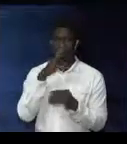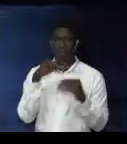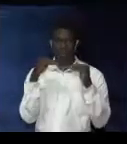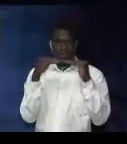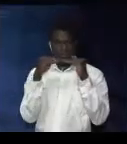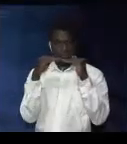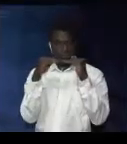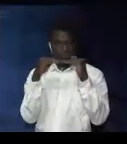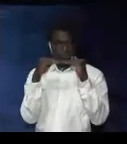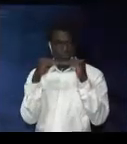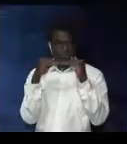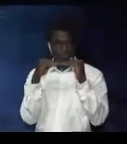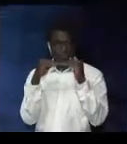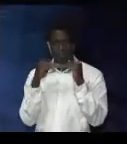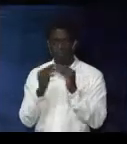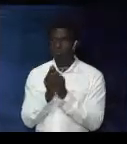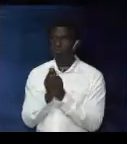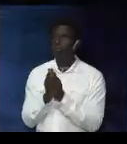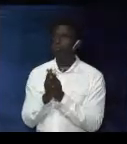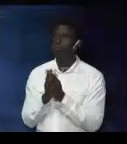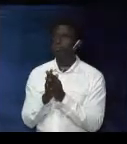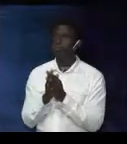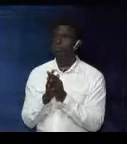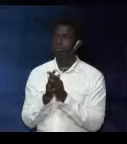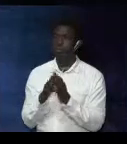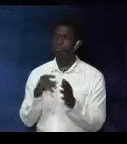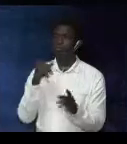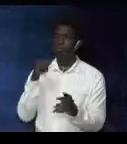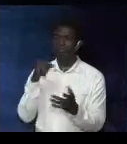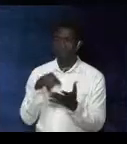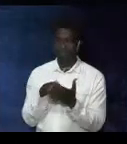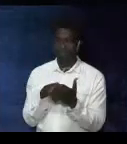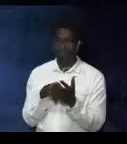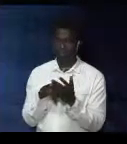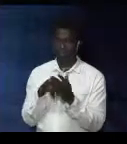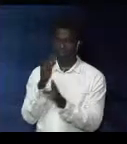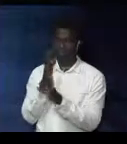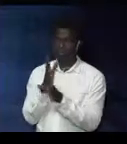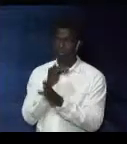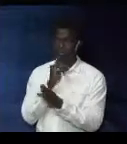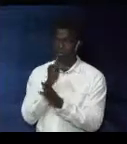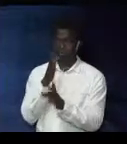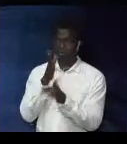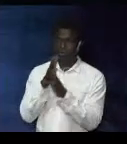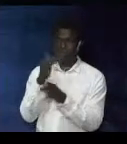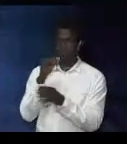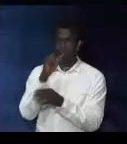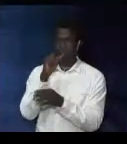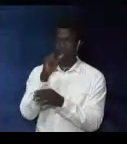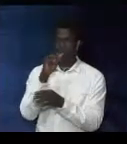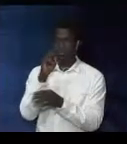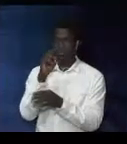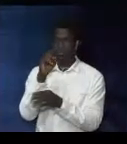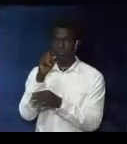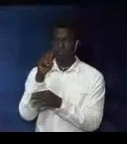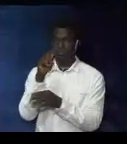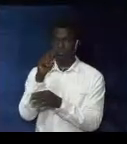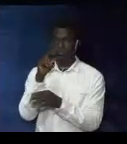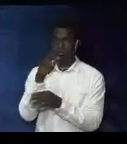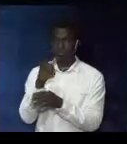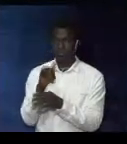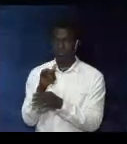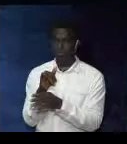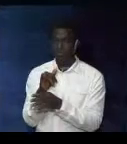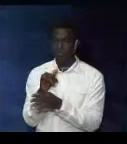they cover each other exactly. No overlap. No overlap. So this line, my friend, is a line of symmetry. So I'll just trace that